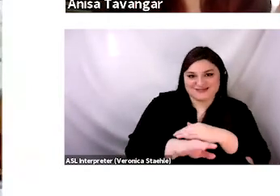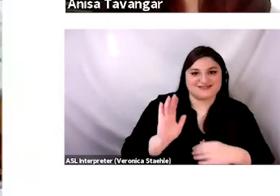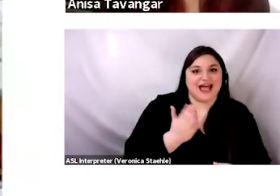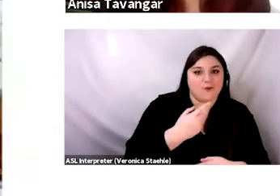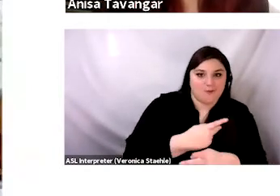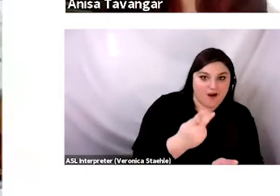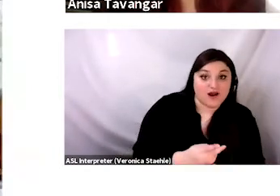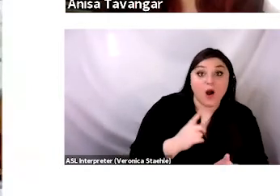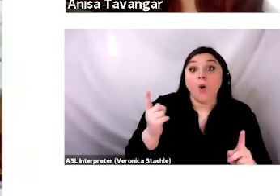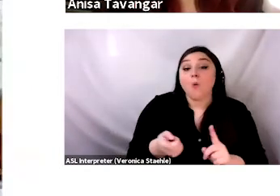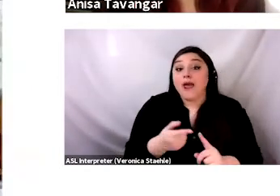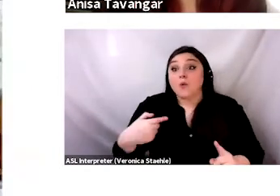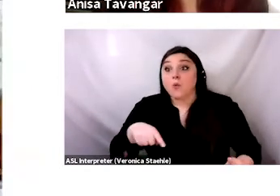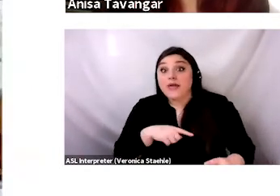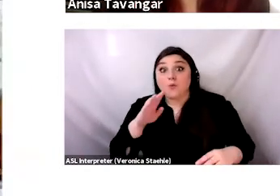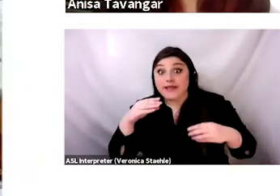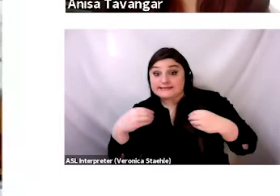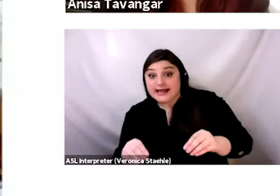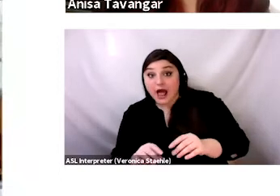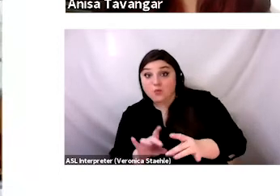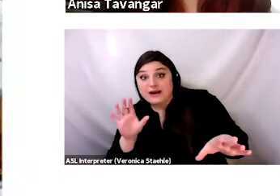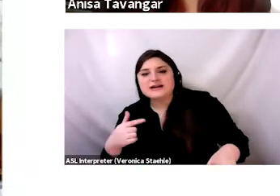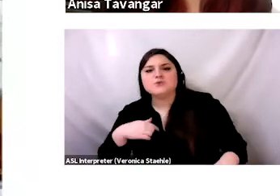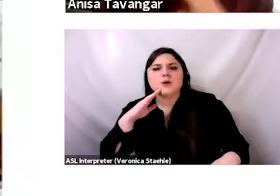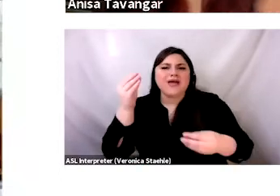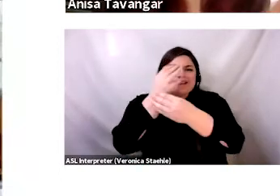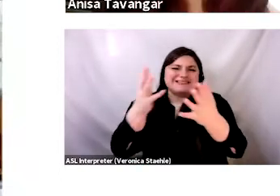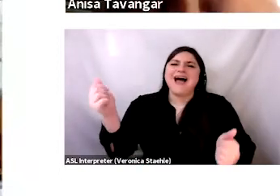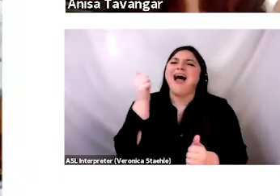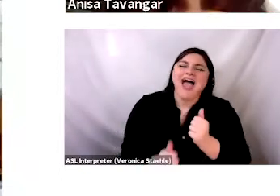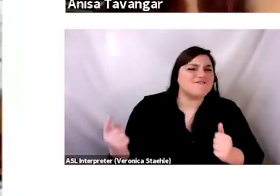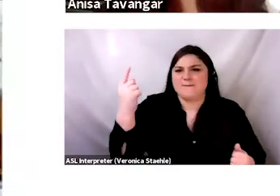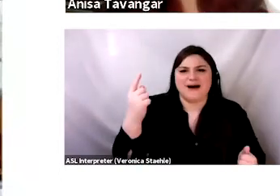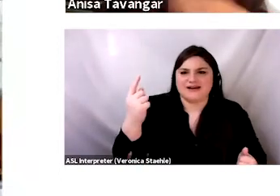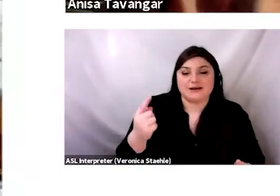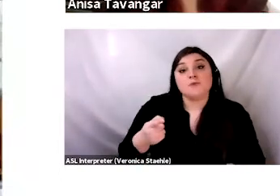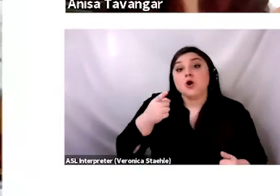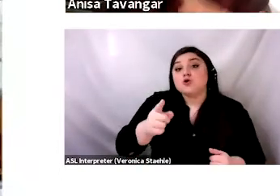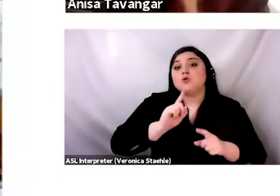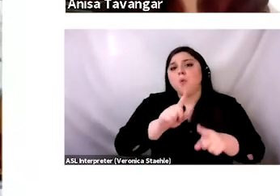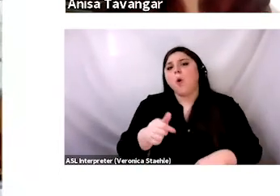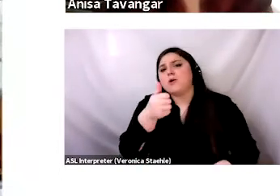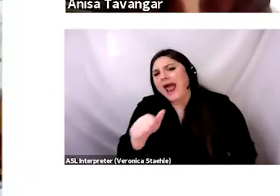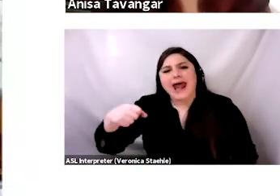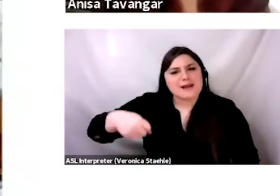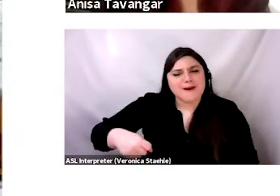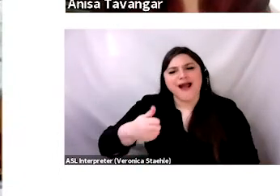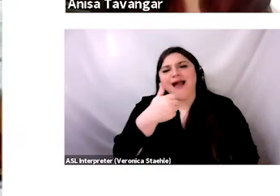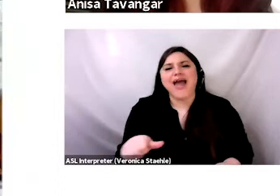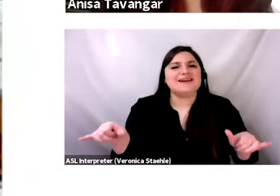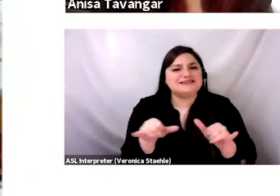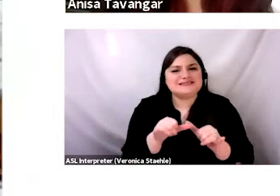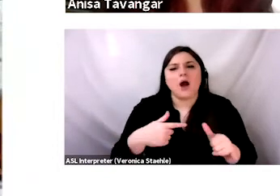clearly when drops are happening. They had a program over the summer where they said, put an order in for any bag, any size, and we'll ship it to you in a couple months.